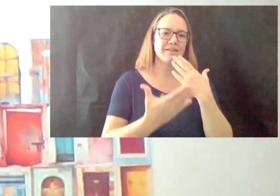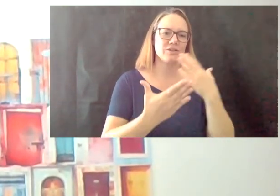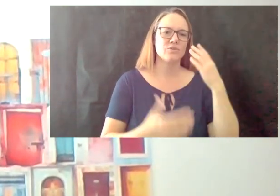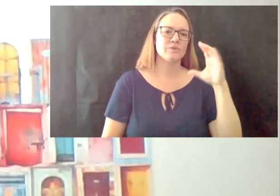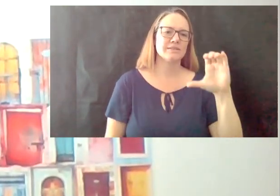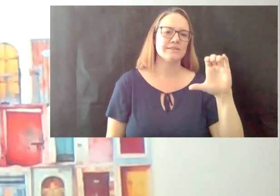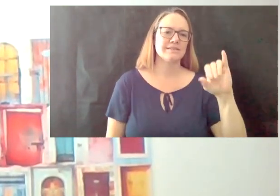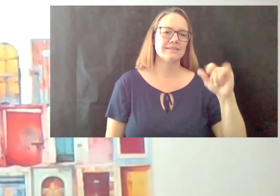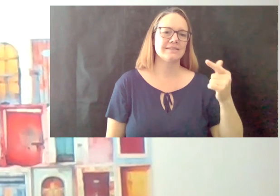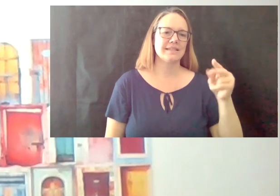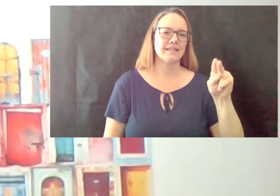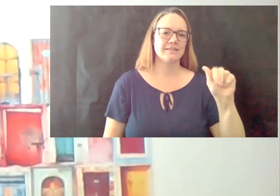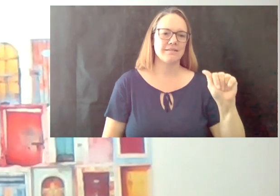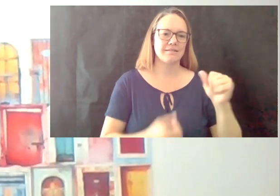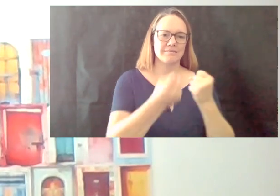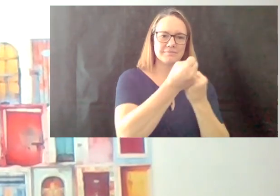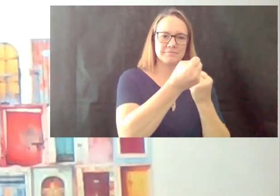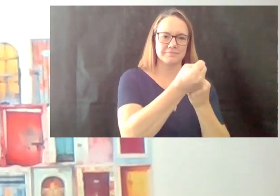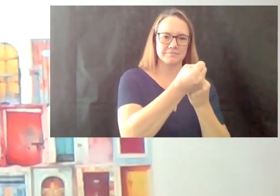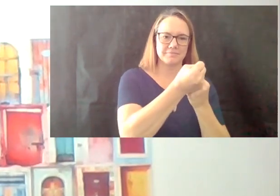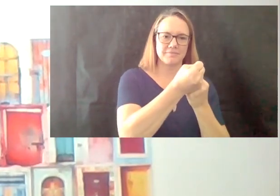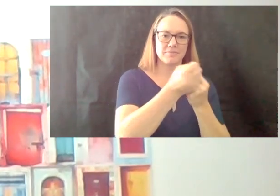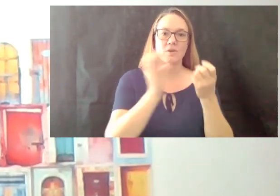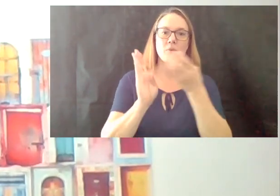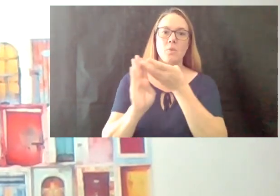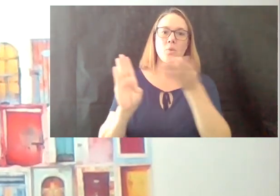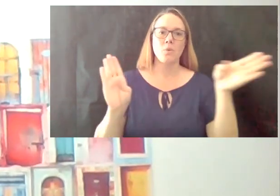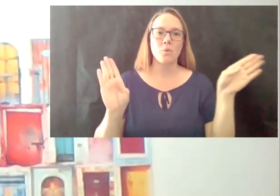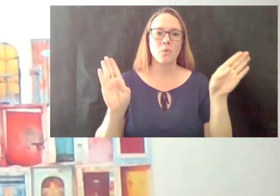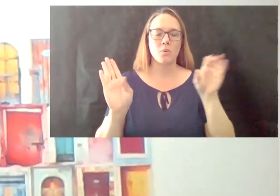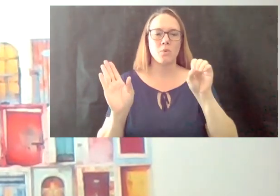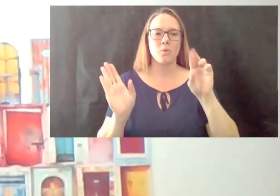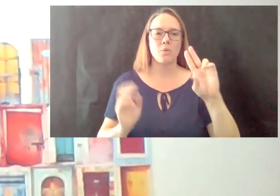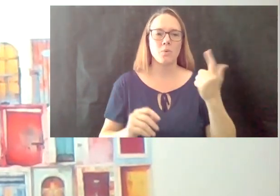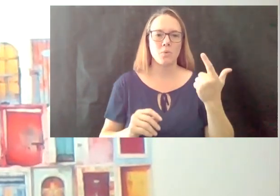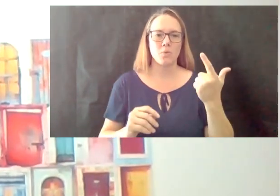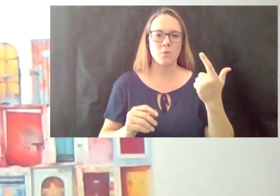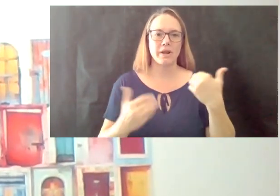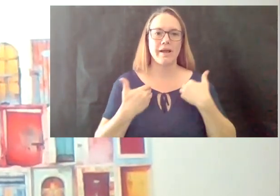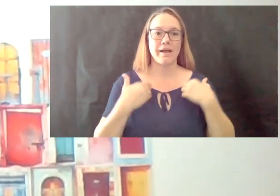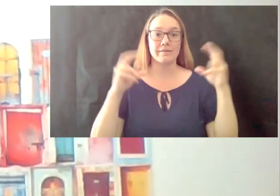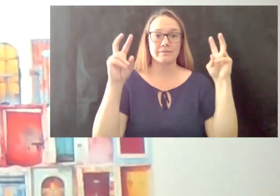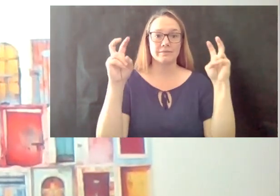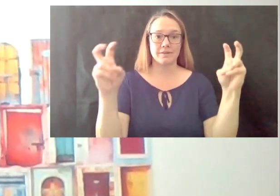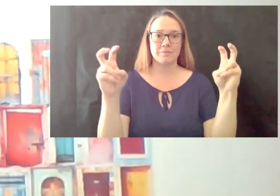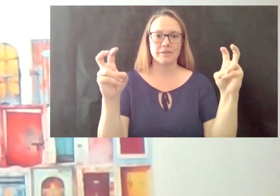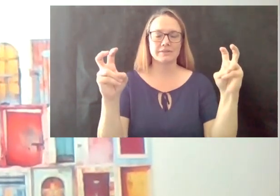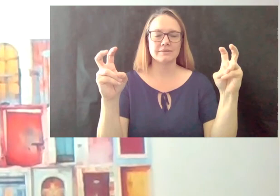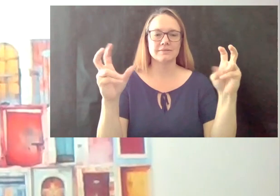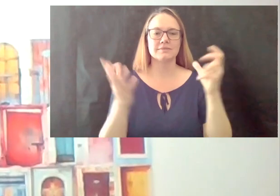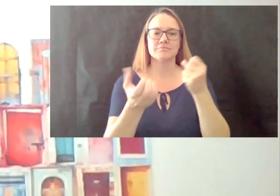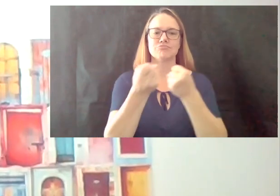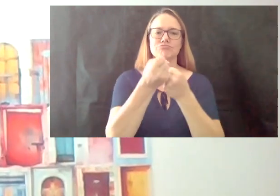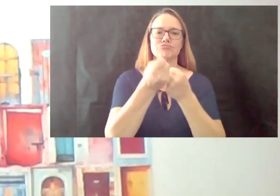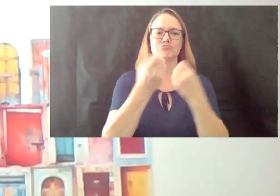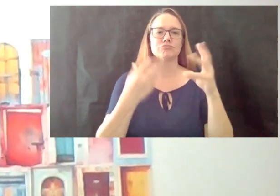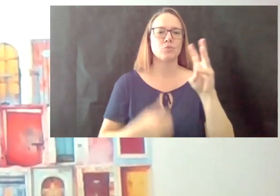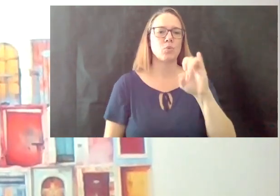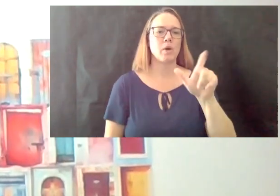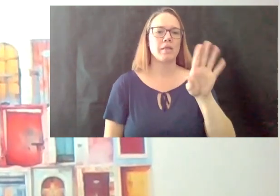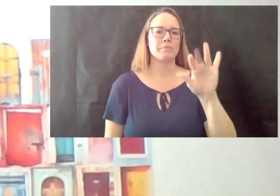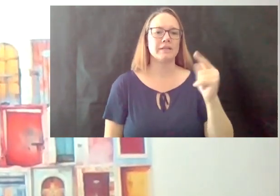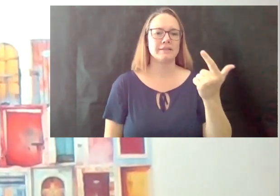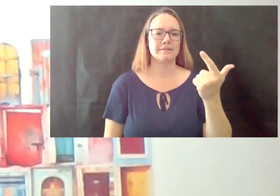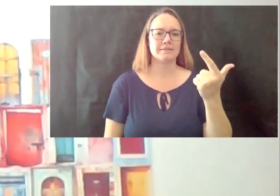presenting sponsor, Cigna. From across the organization, on topics to help support your well-being and the well-being of people around